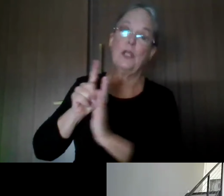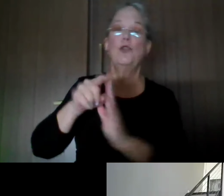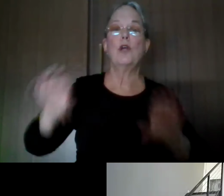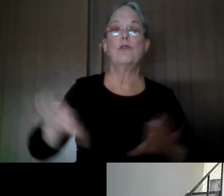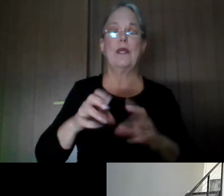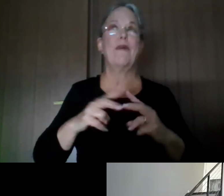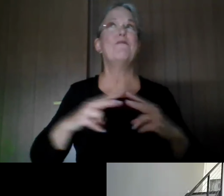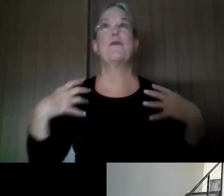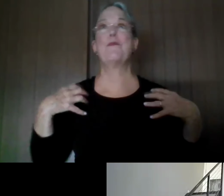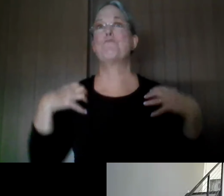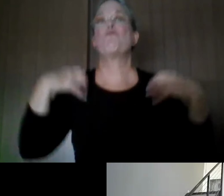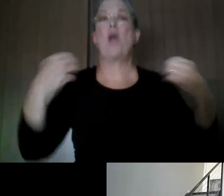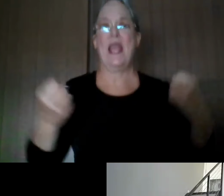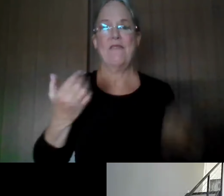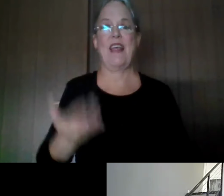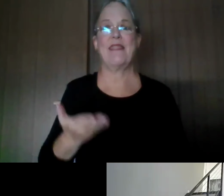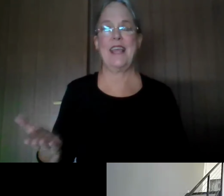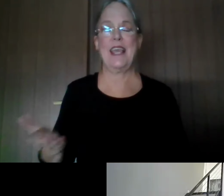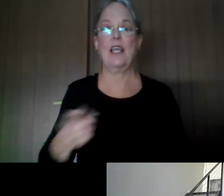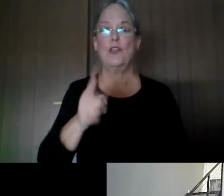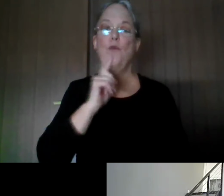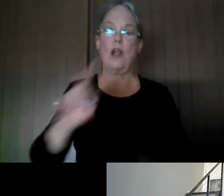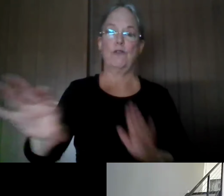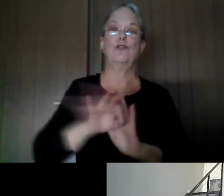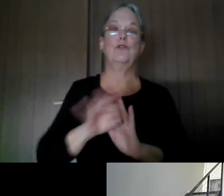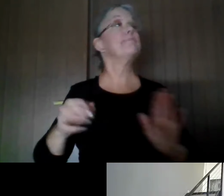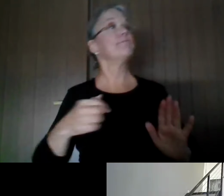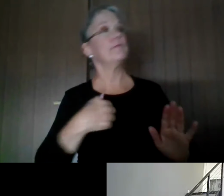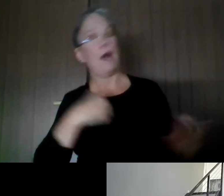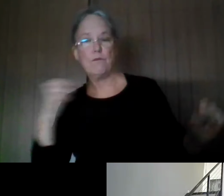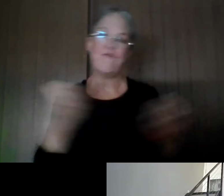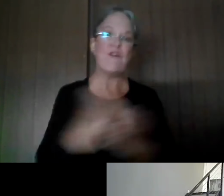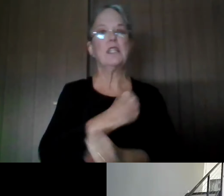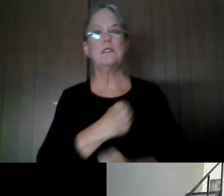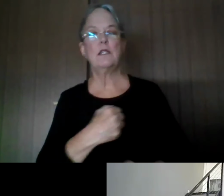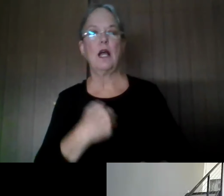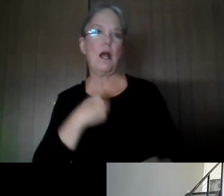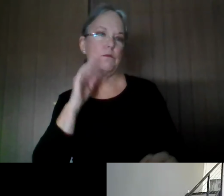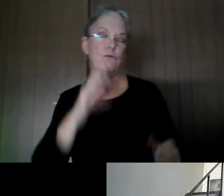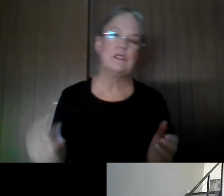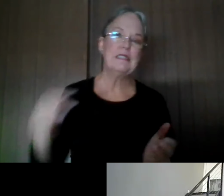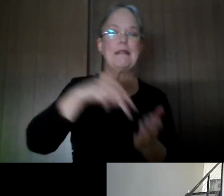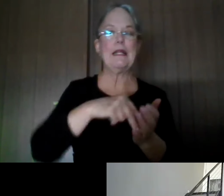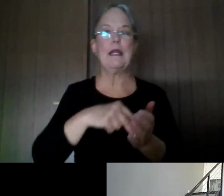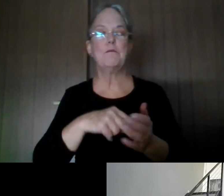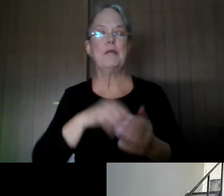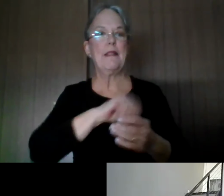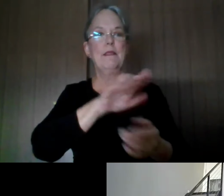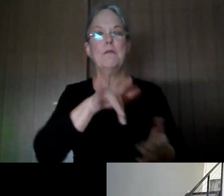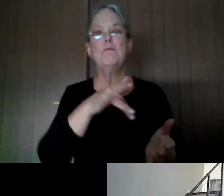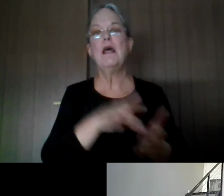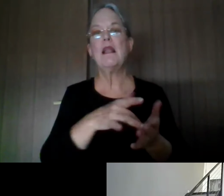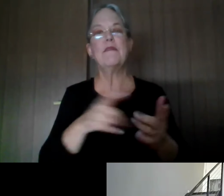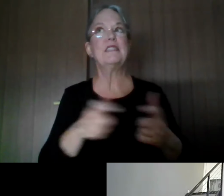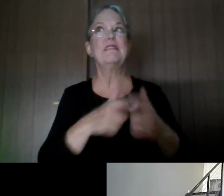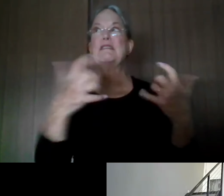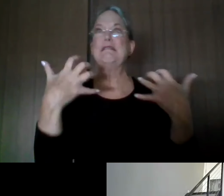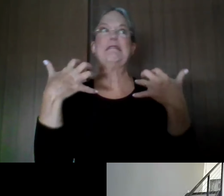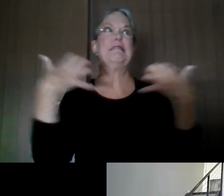can do because you are choosing to fight. You're choosing to stand up in the middle of this huge crowd